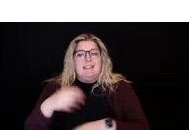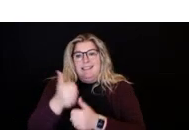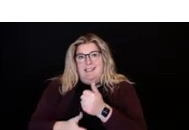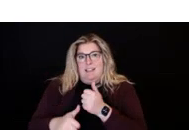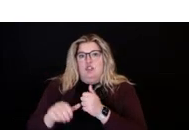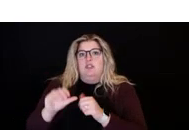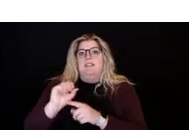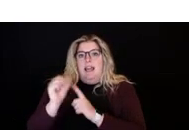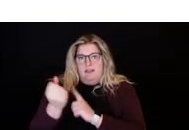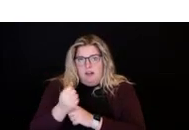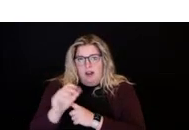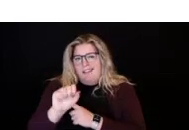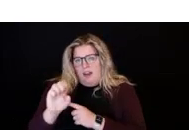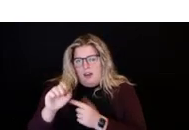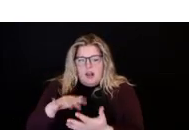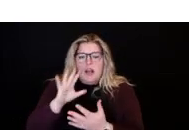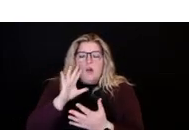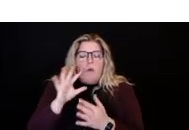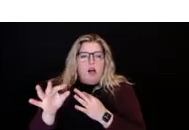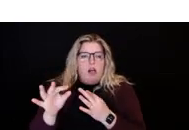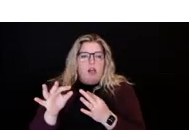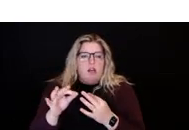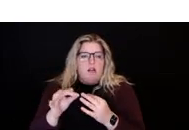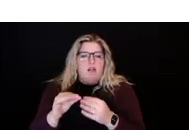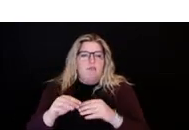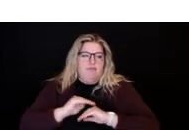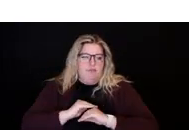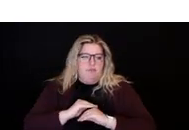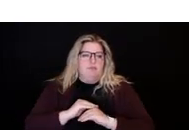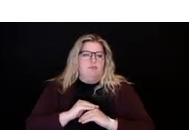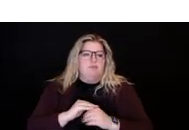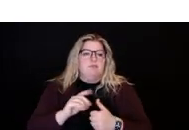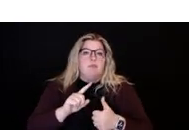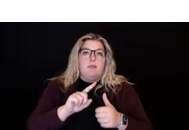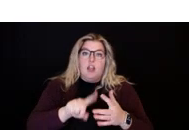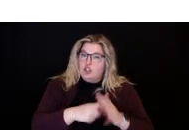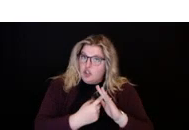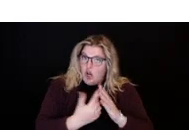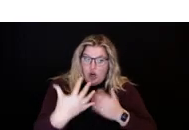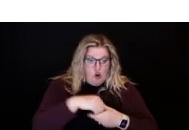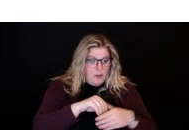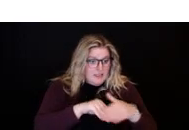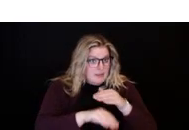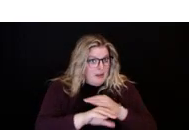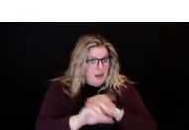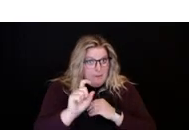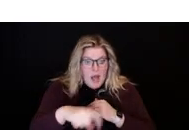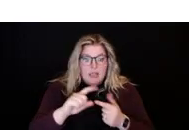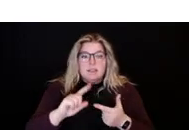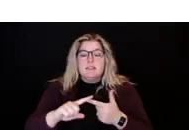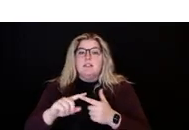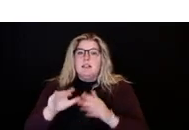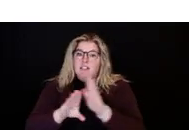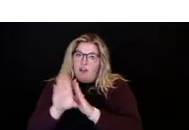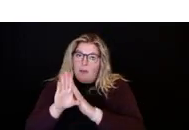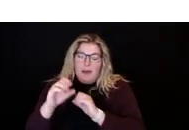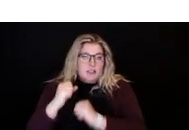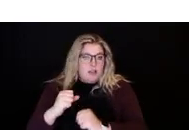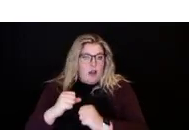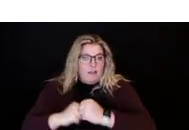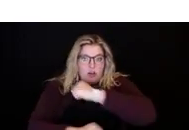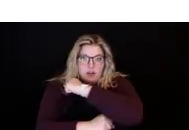to cover those three key themes, incorporating accessibility from the start, building that solid foundation of accessibility